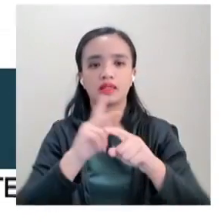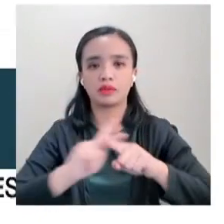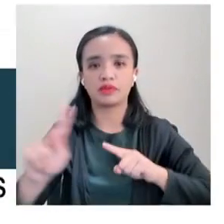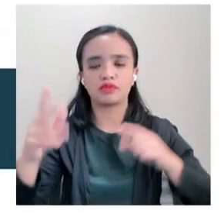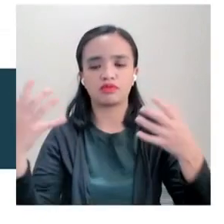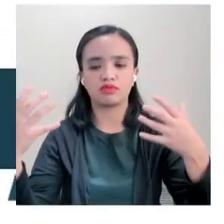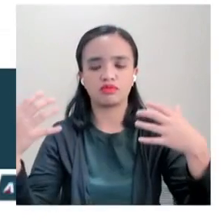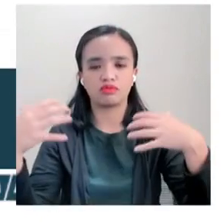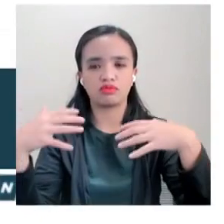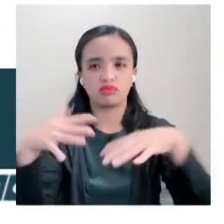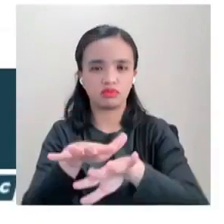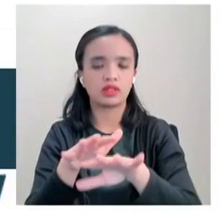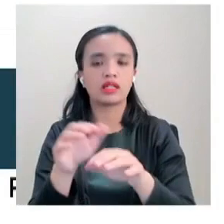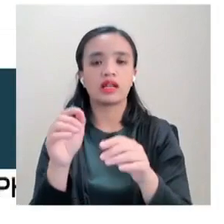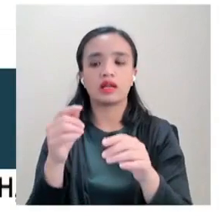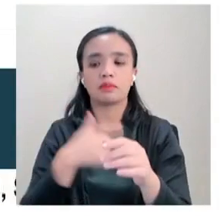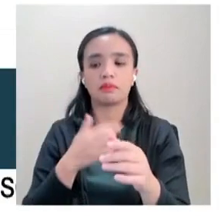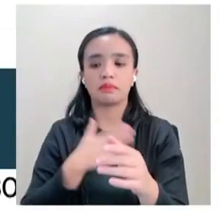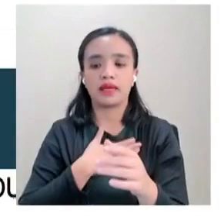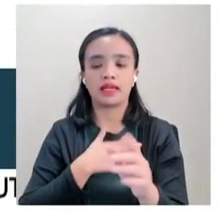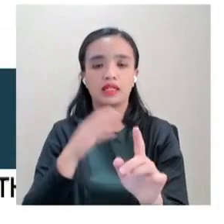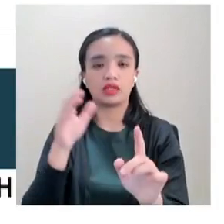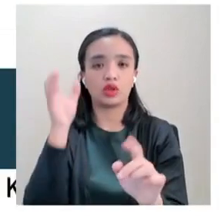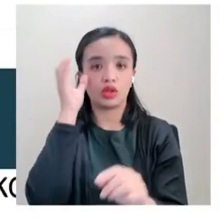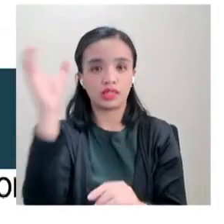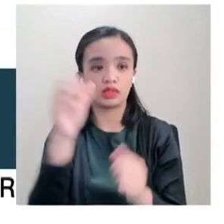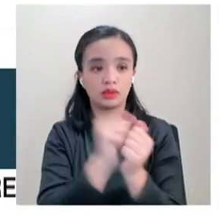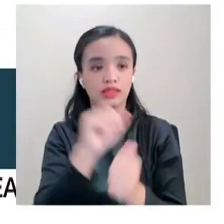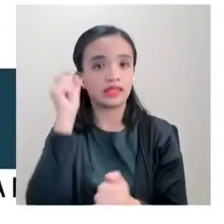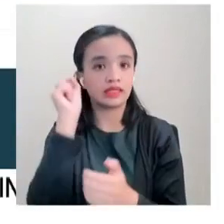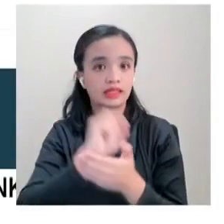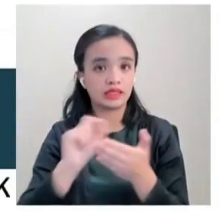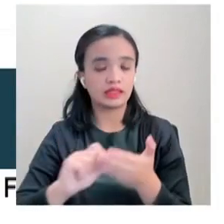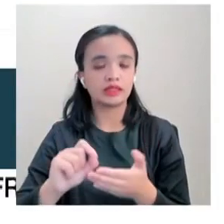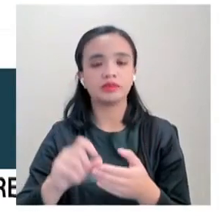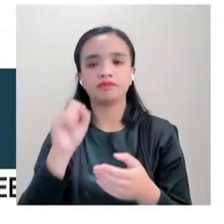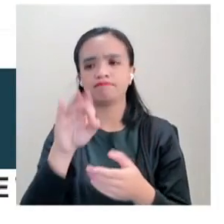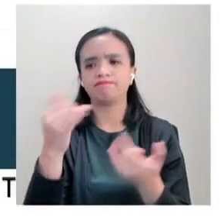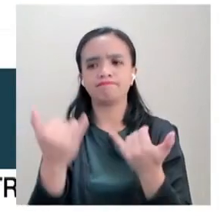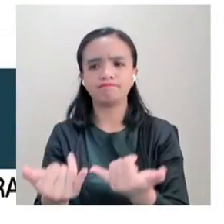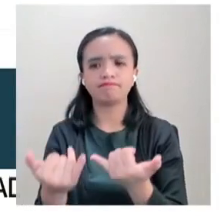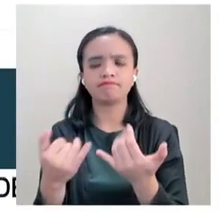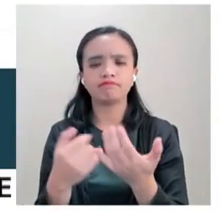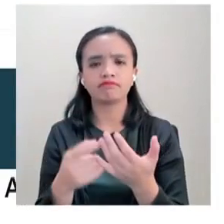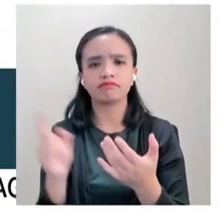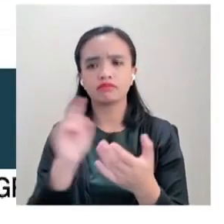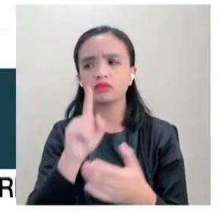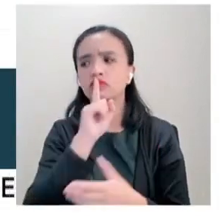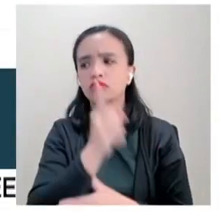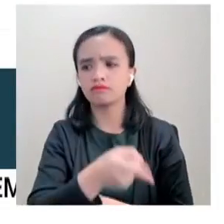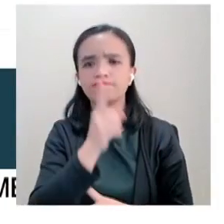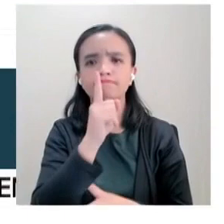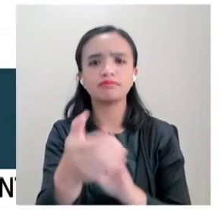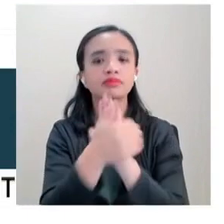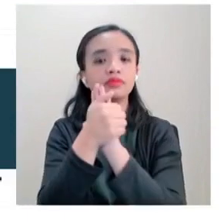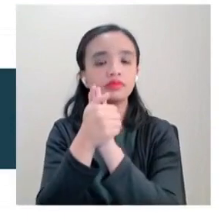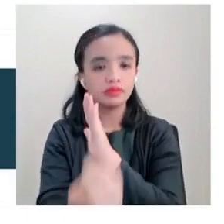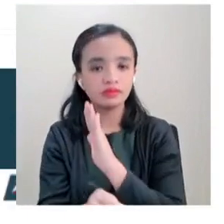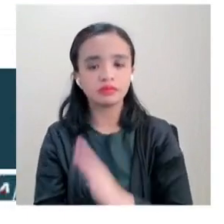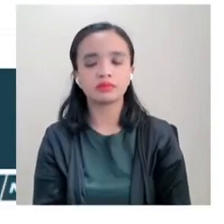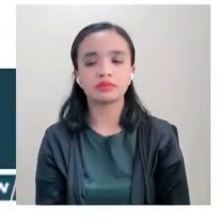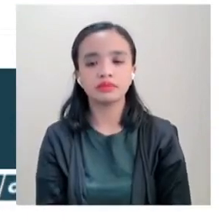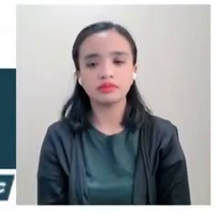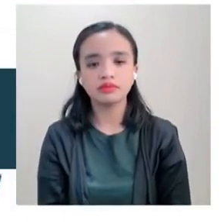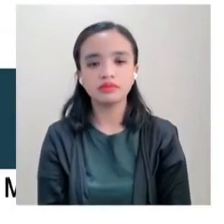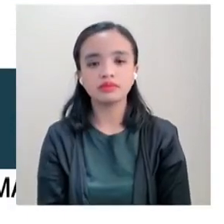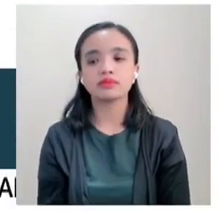context with Secretary Herbosa is now if you have the specialty societies, yung ating talaga mga totoong eksperto, and they